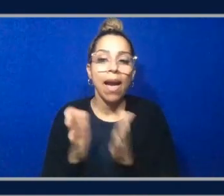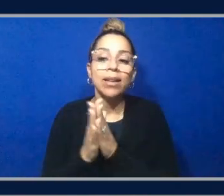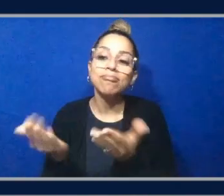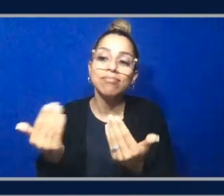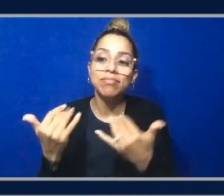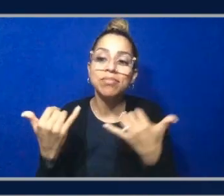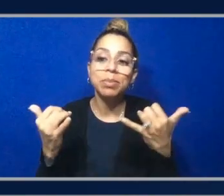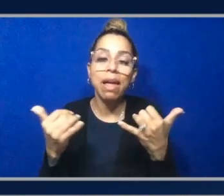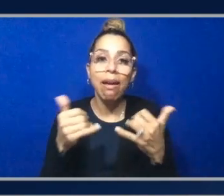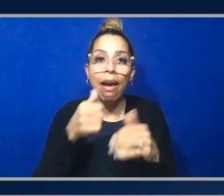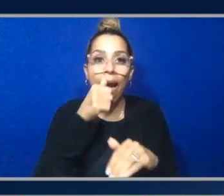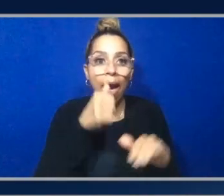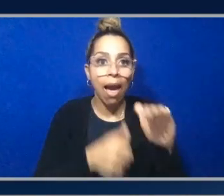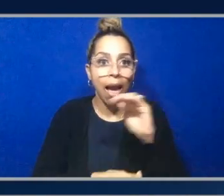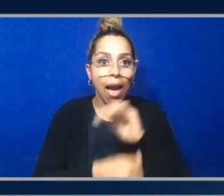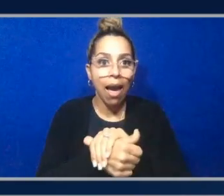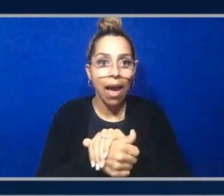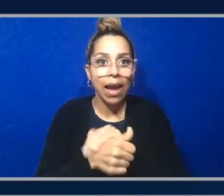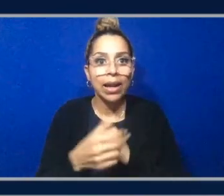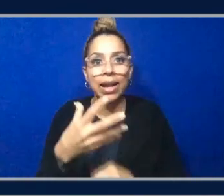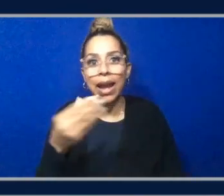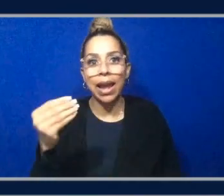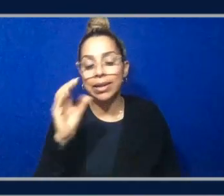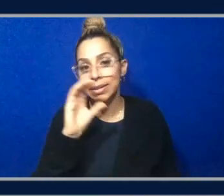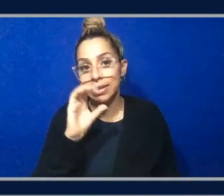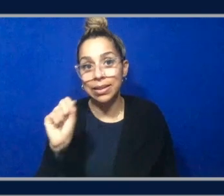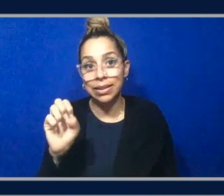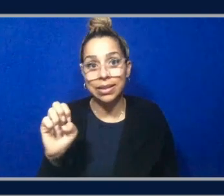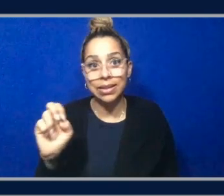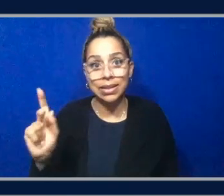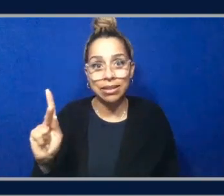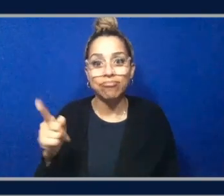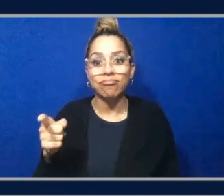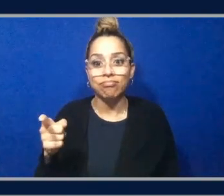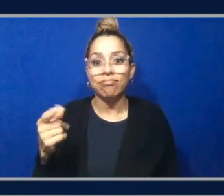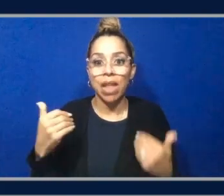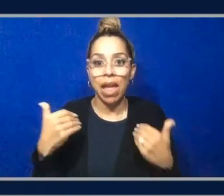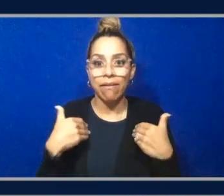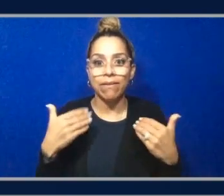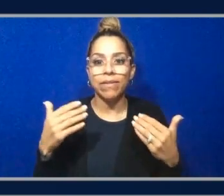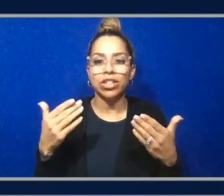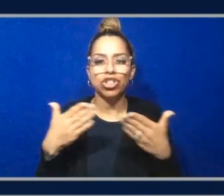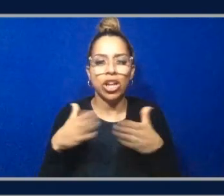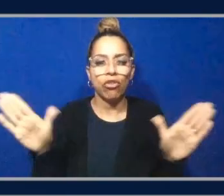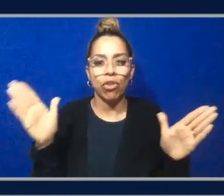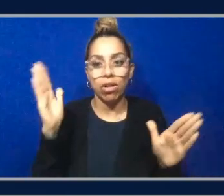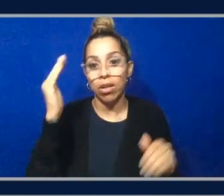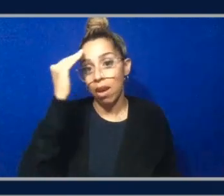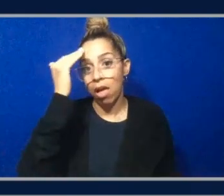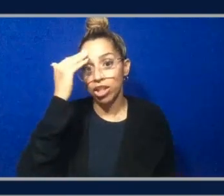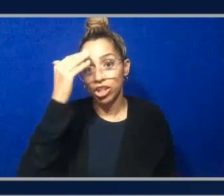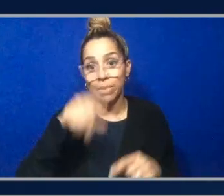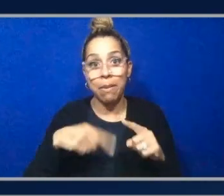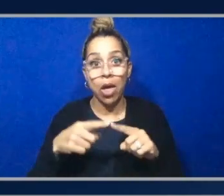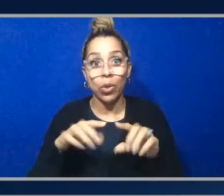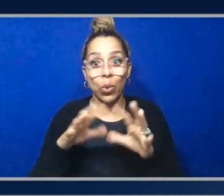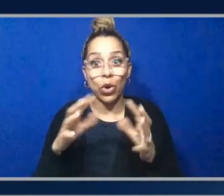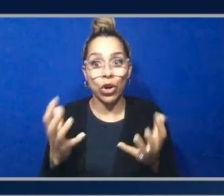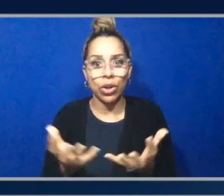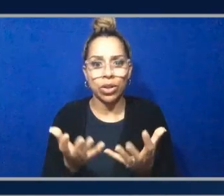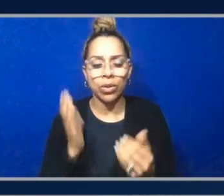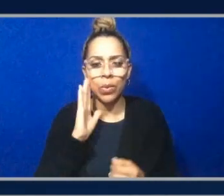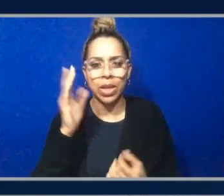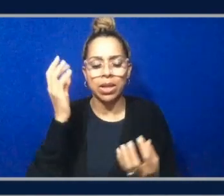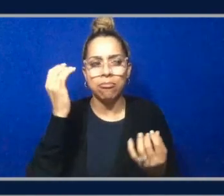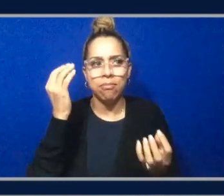has general knowledge of What the does it- world and yeah. what the hide and seek game is, Yeah. it's going to think for itself, okay,